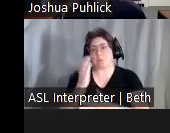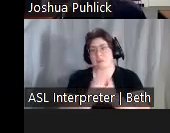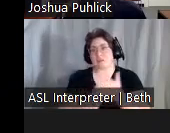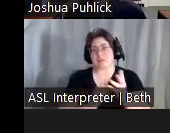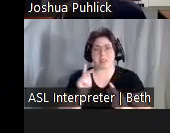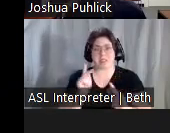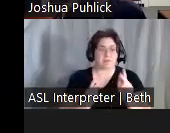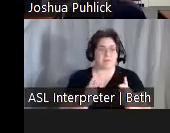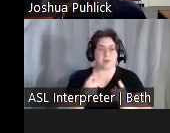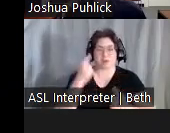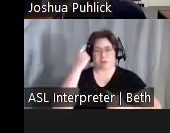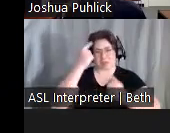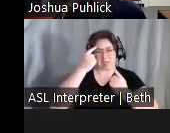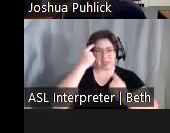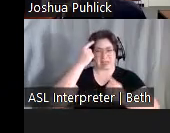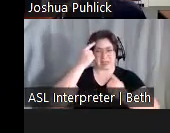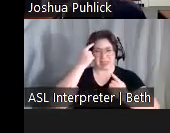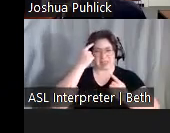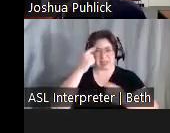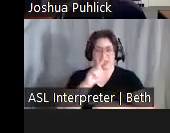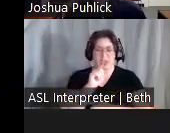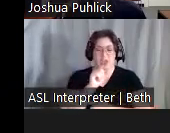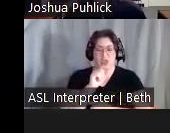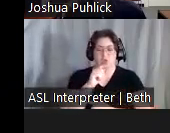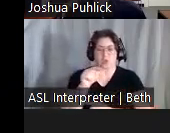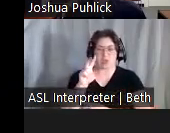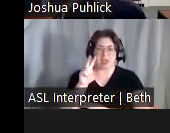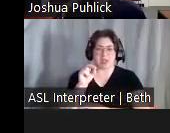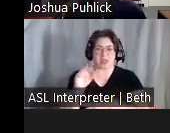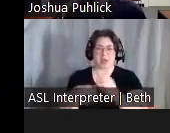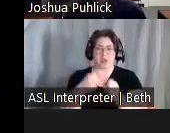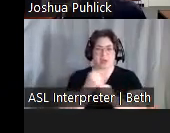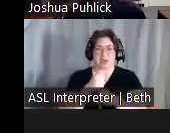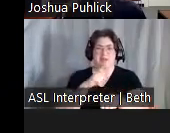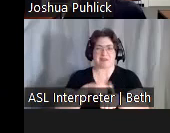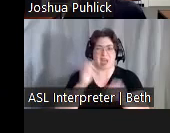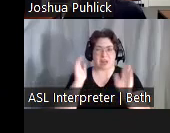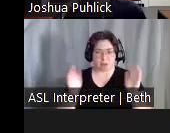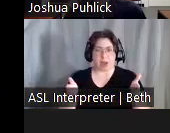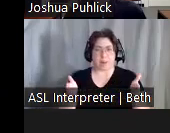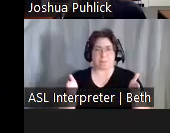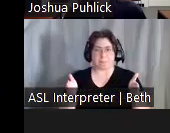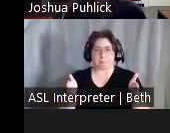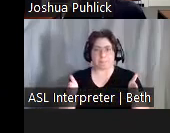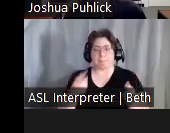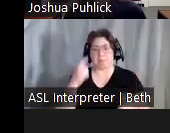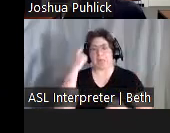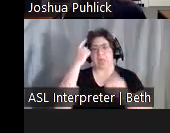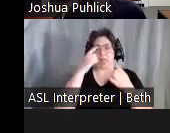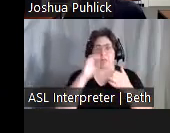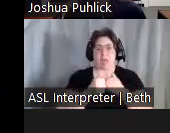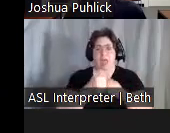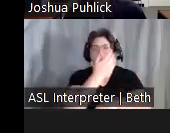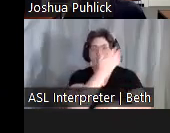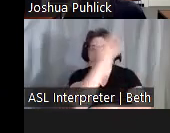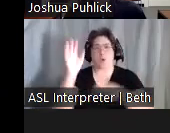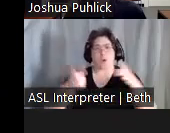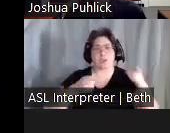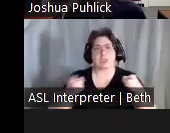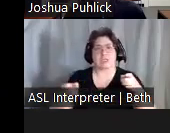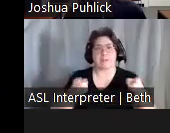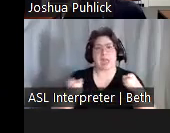are thinking on a 20 to 30 year time frame, thinking about how forest management